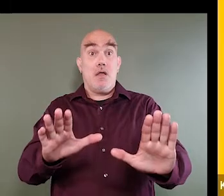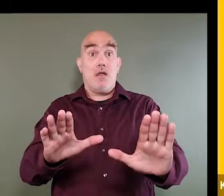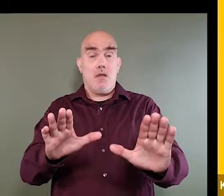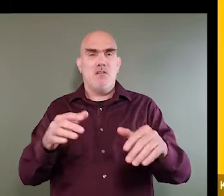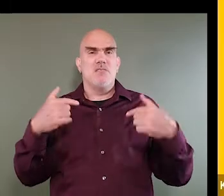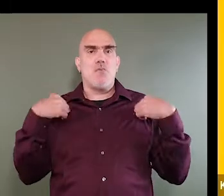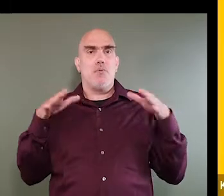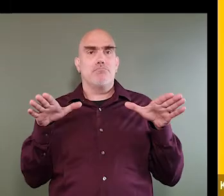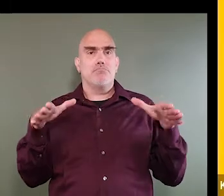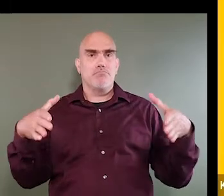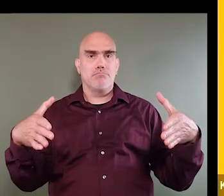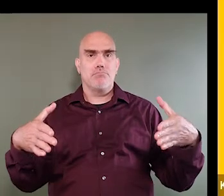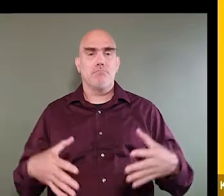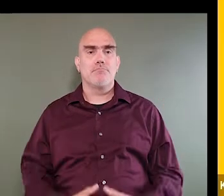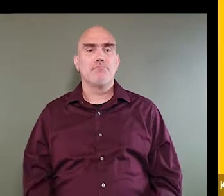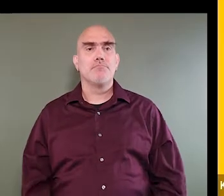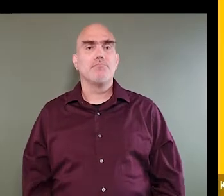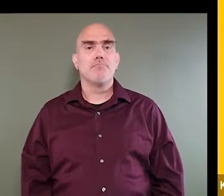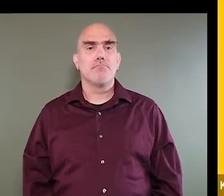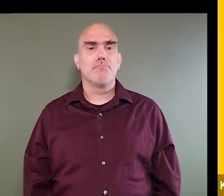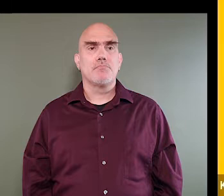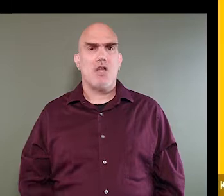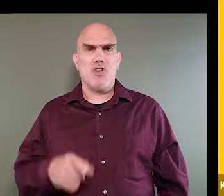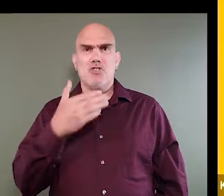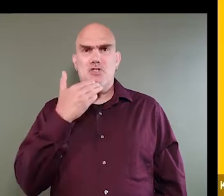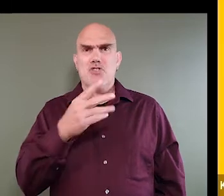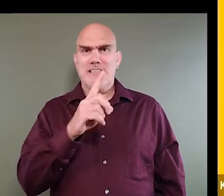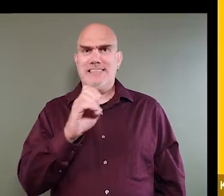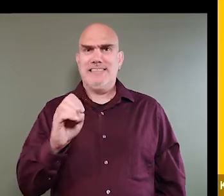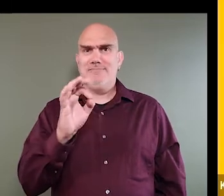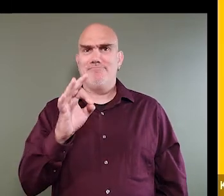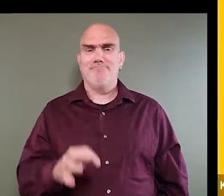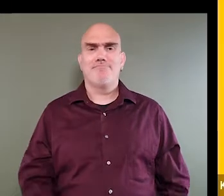again. That looks good, D.